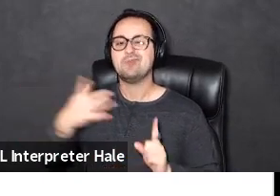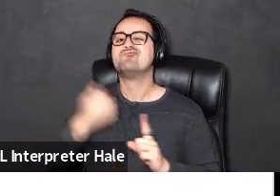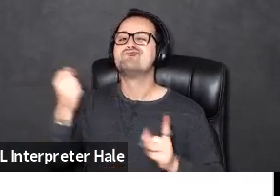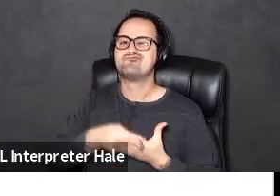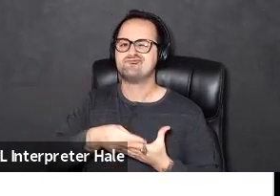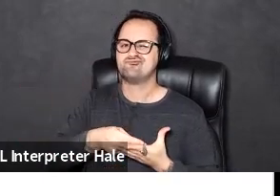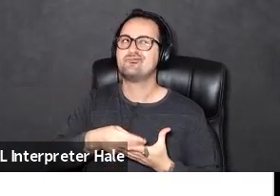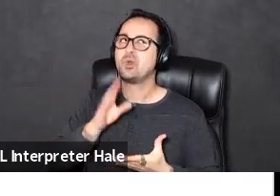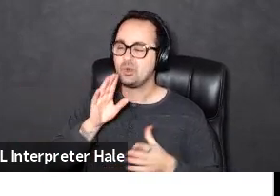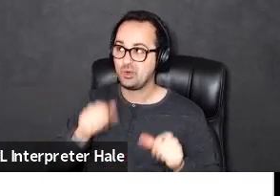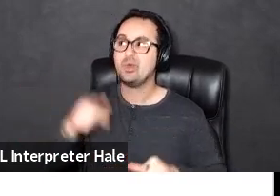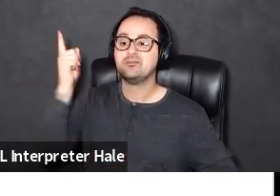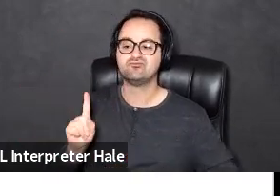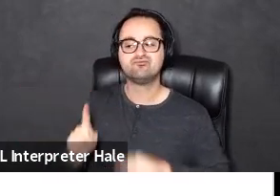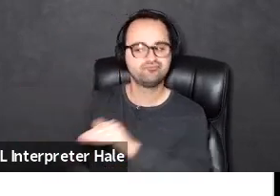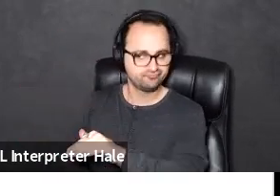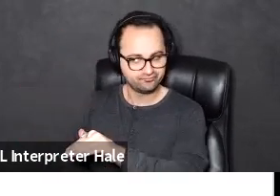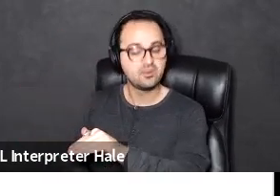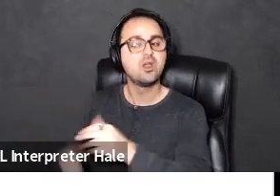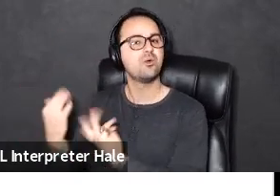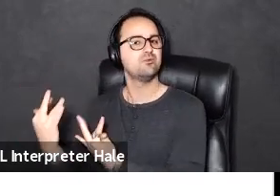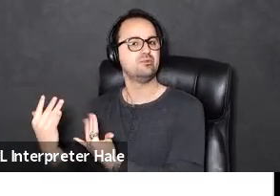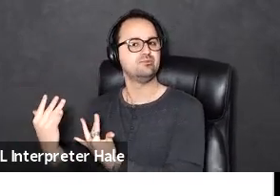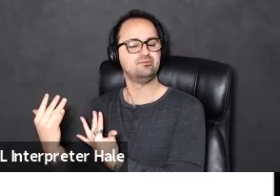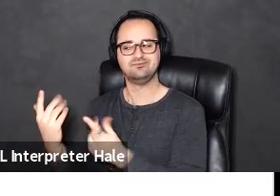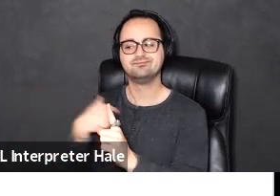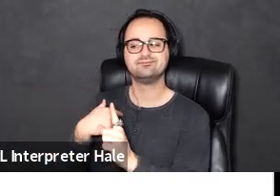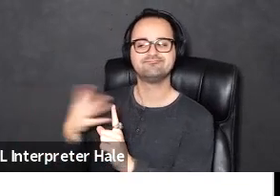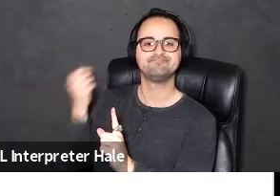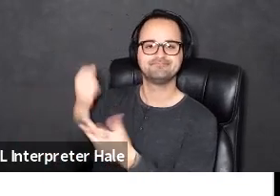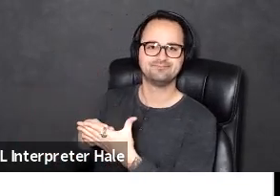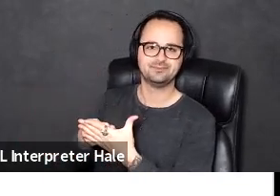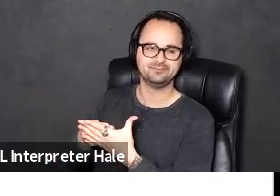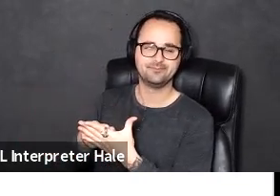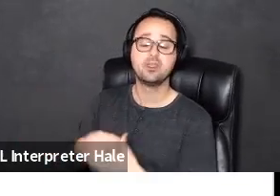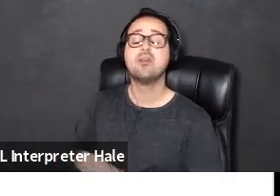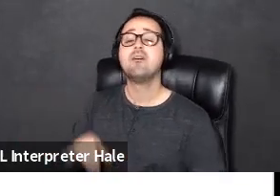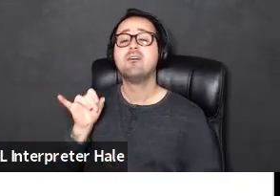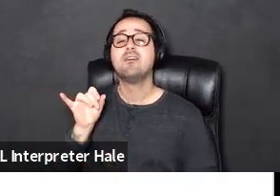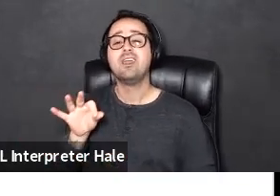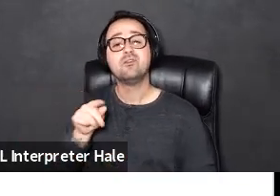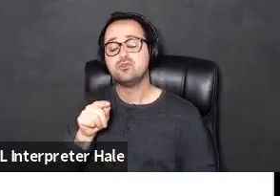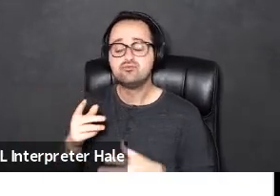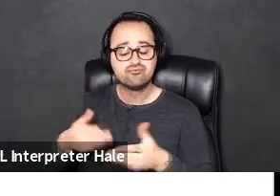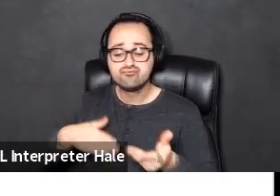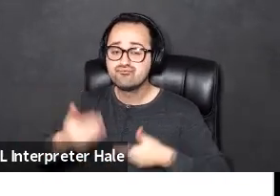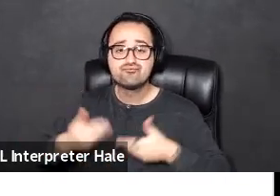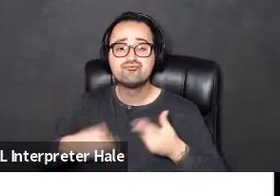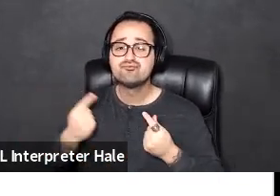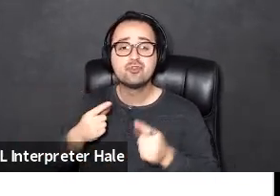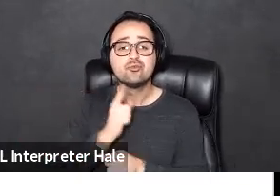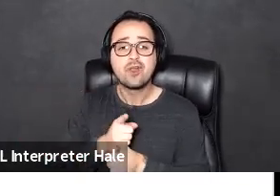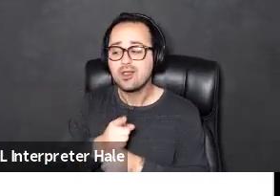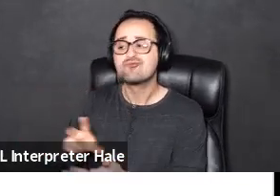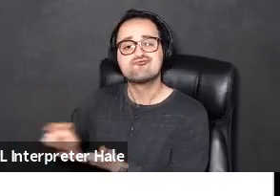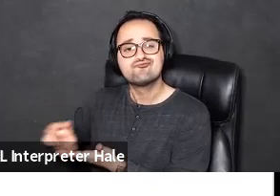So Medicaid could step in and say, wait, I'm going to access this. But if you're doing it right and funding this out